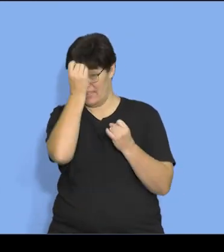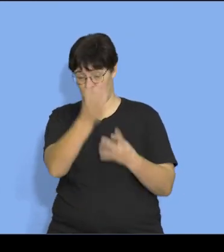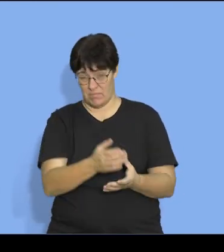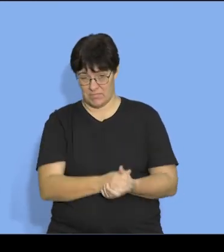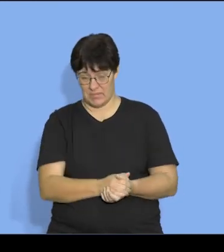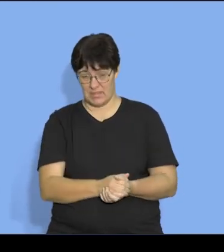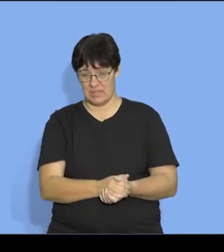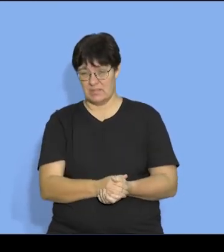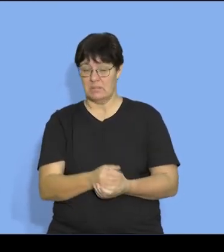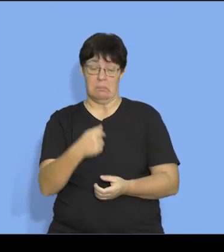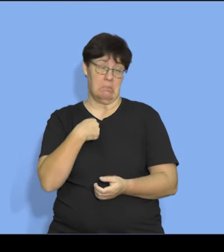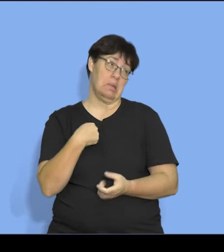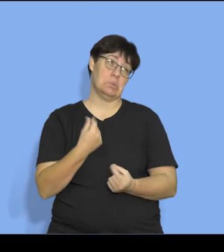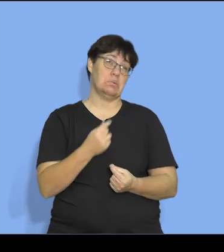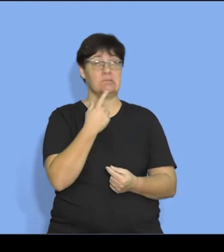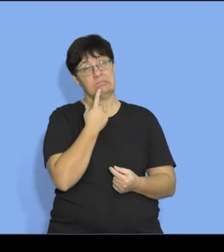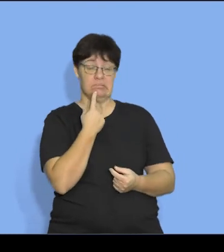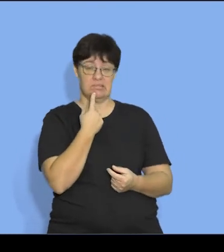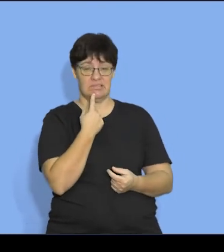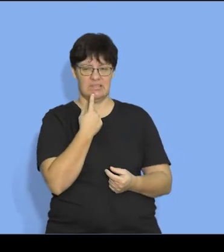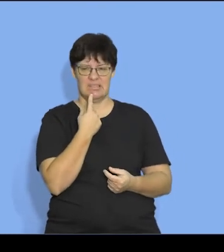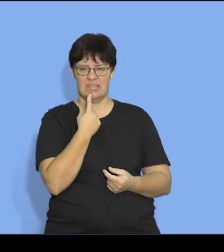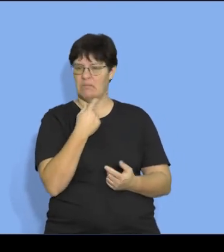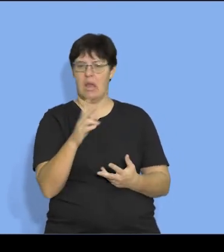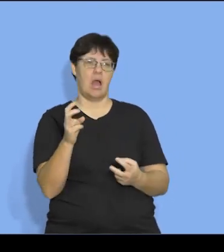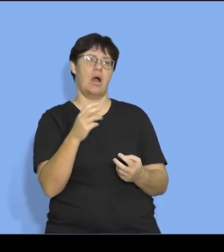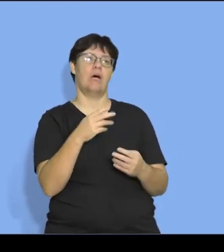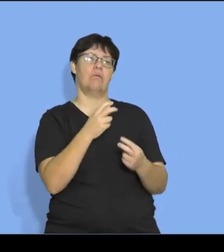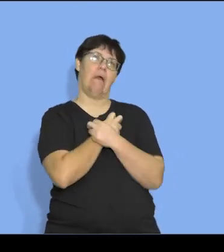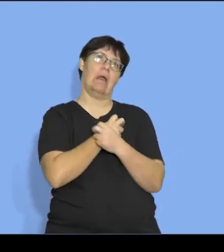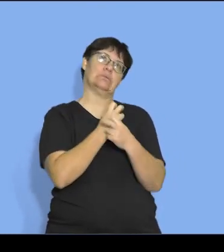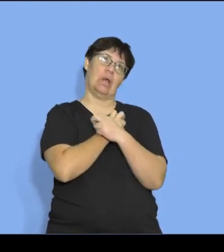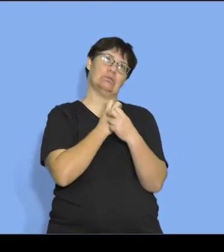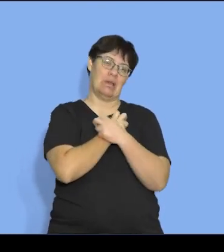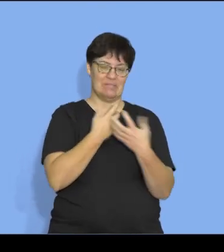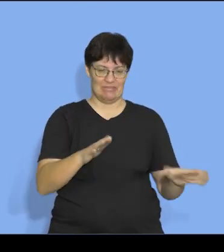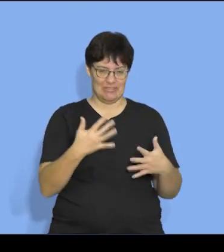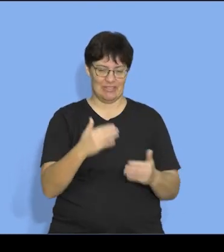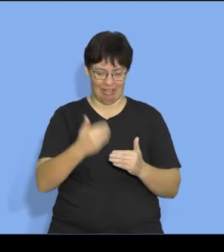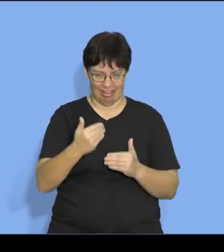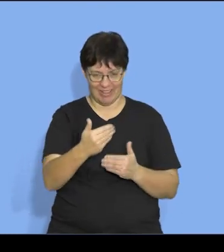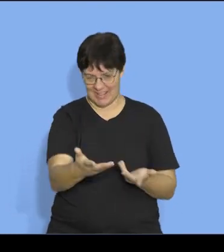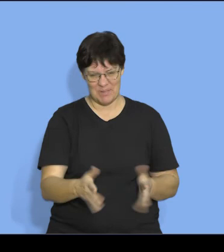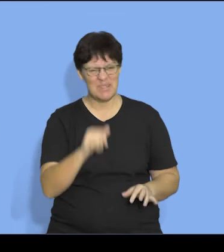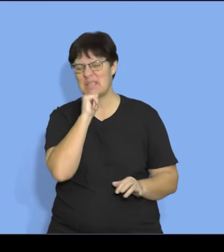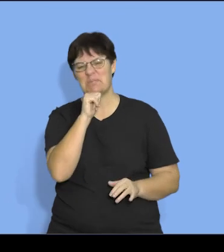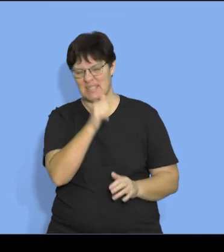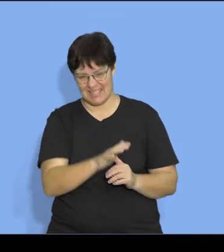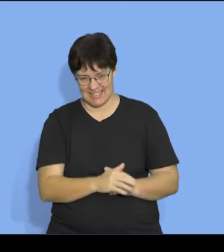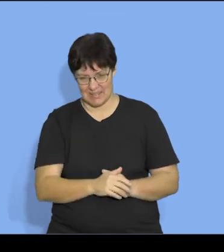right? I'm pretty sure if I was doing this, I would have rested way before the first 6 kilometers. But